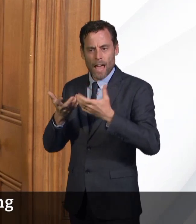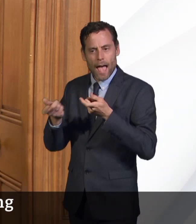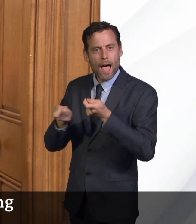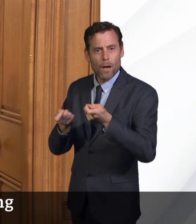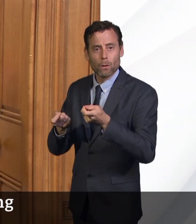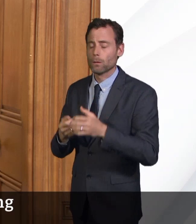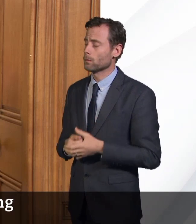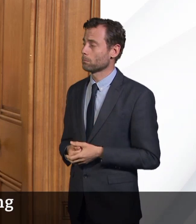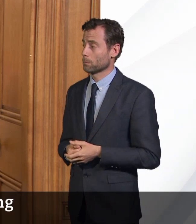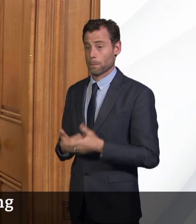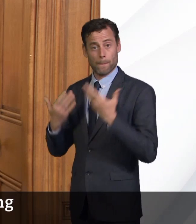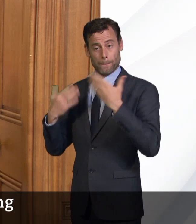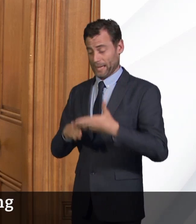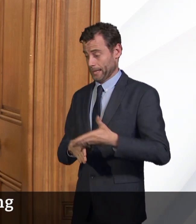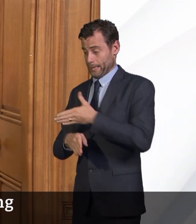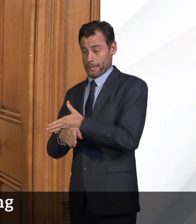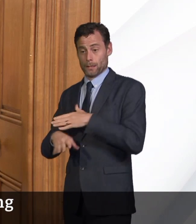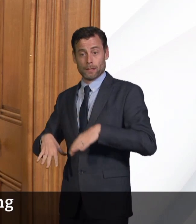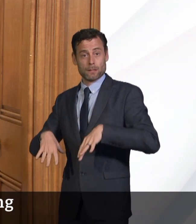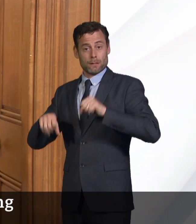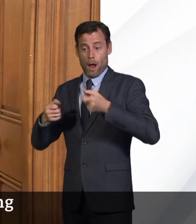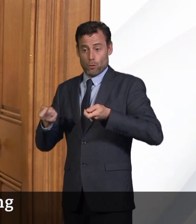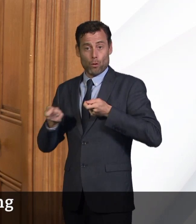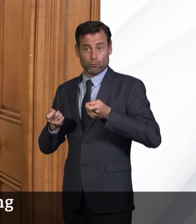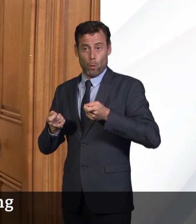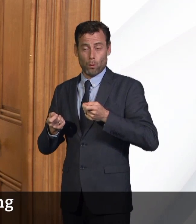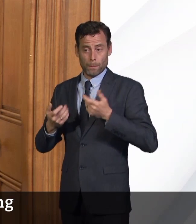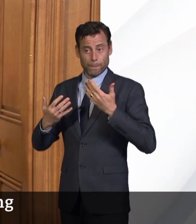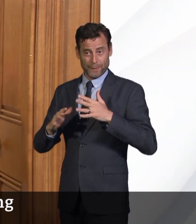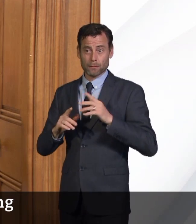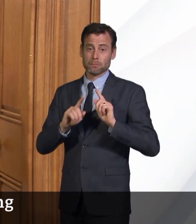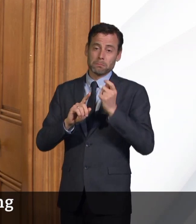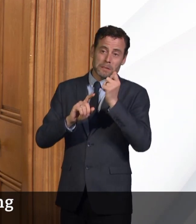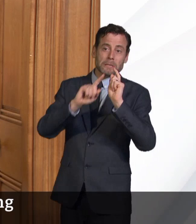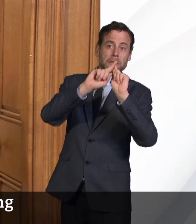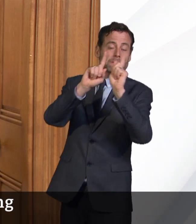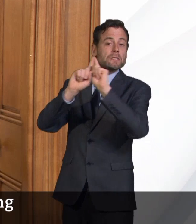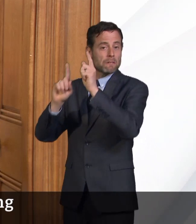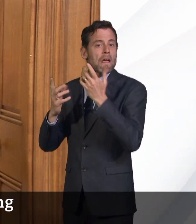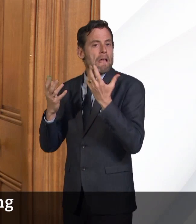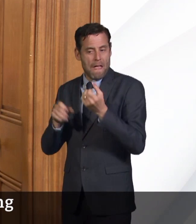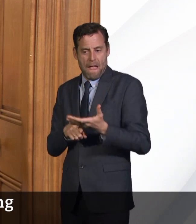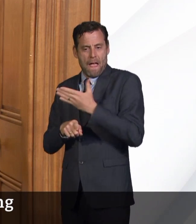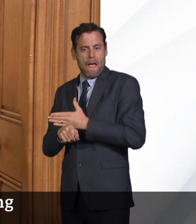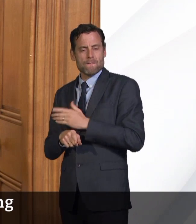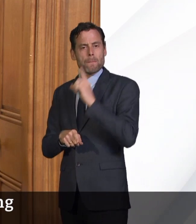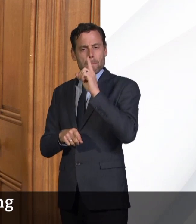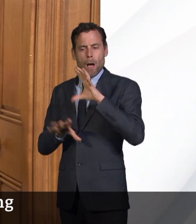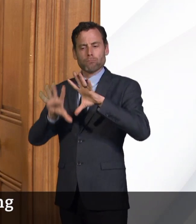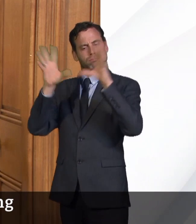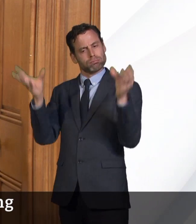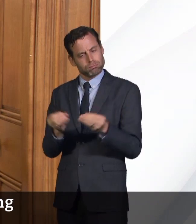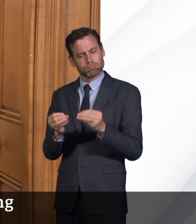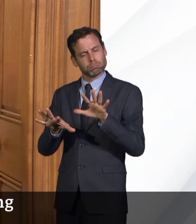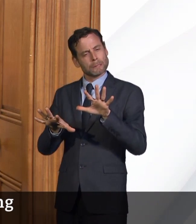some of them have done slightly different things to England. But generally speaking, we've taken similar approaches and we've been in